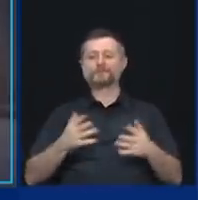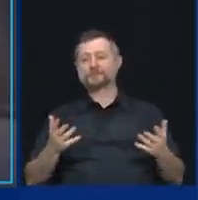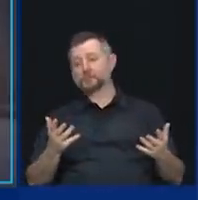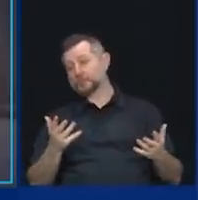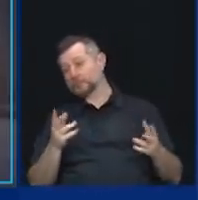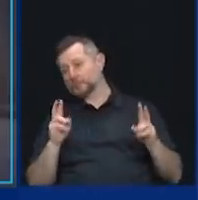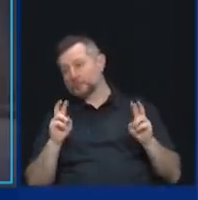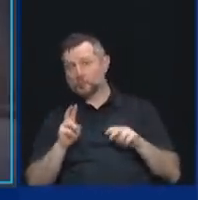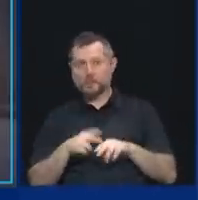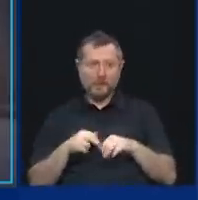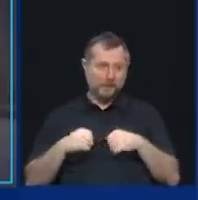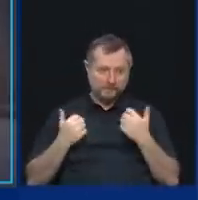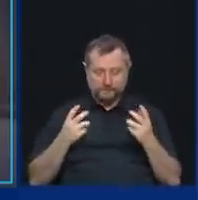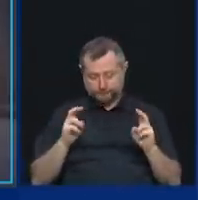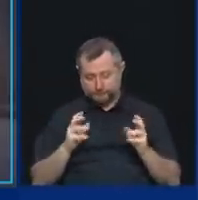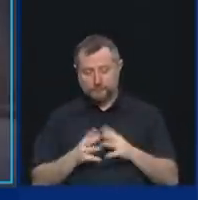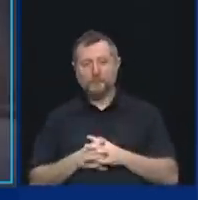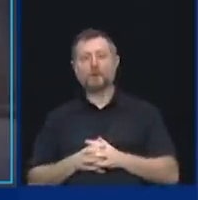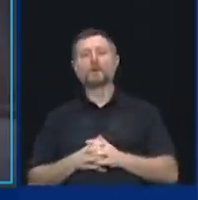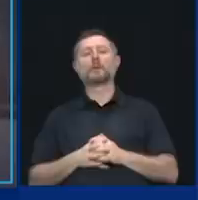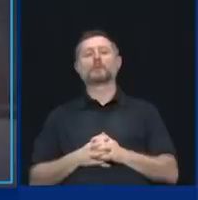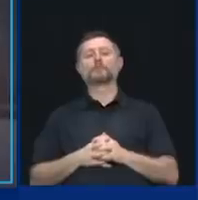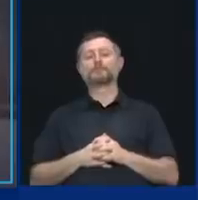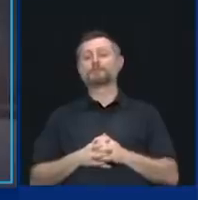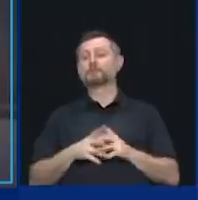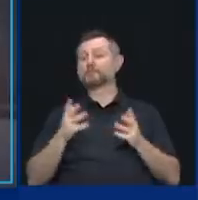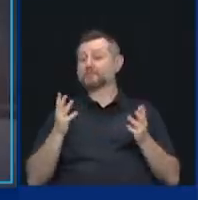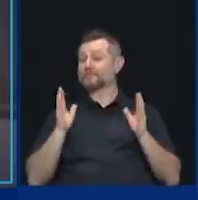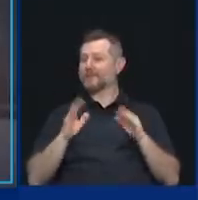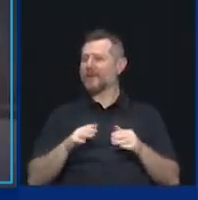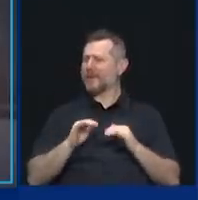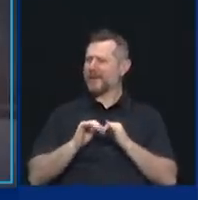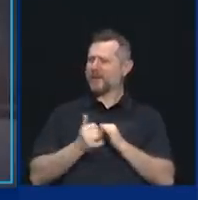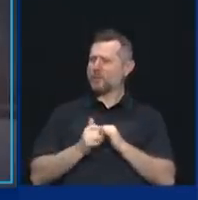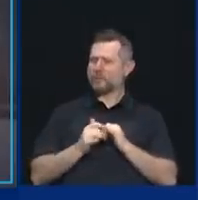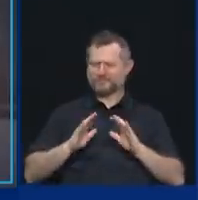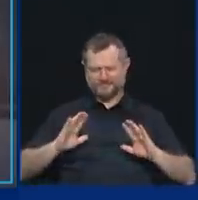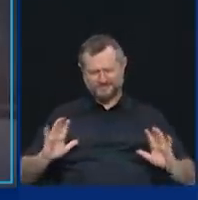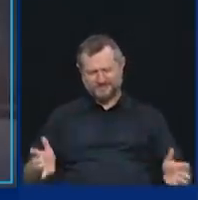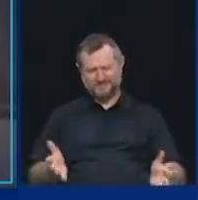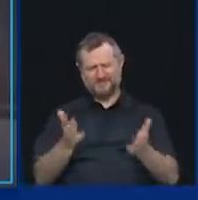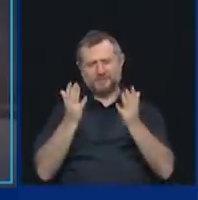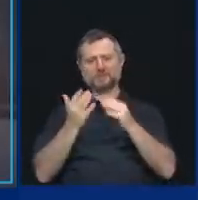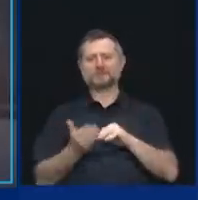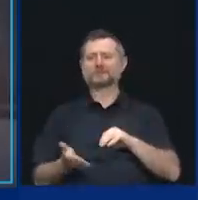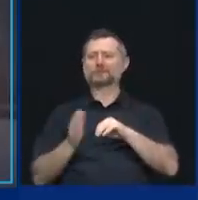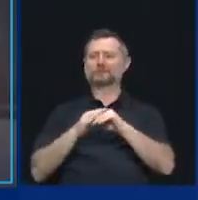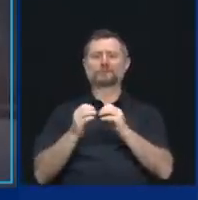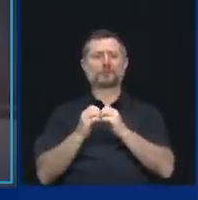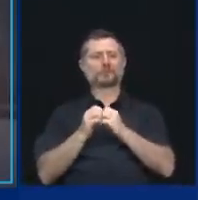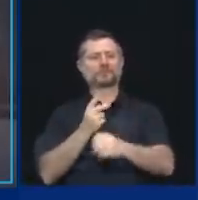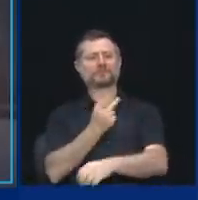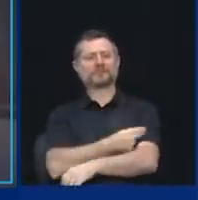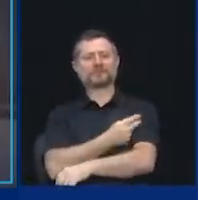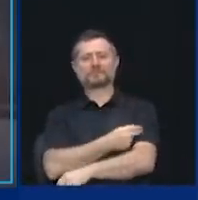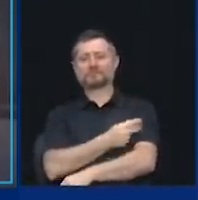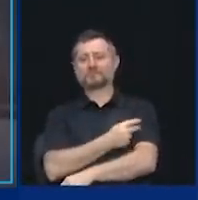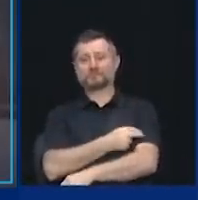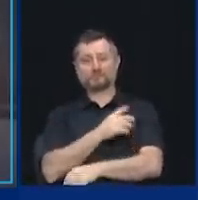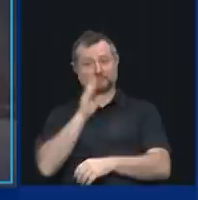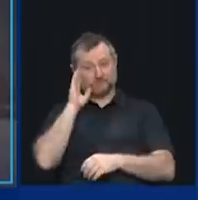be post-COVID. So how do you get the vaccinations up? And the vaccination rate has